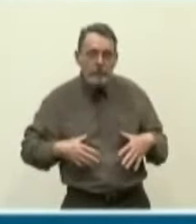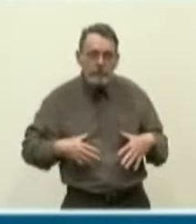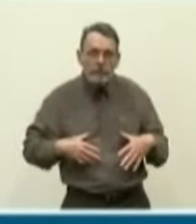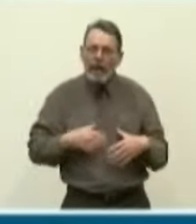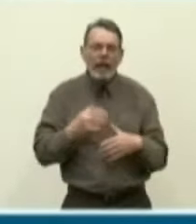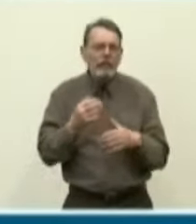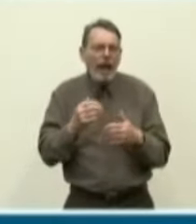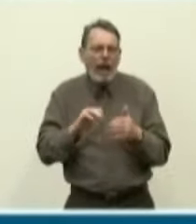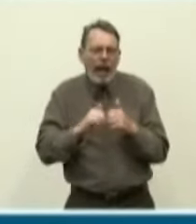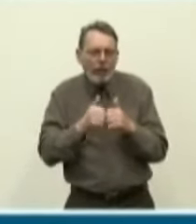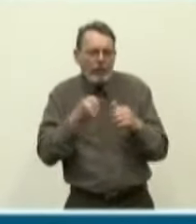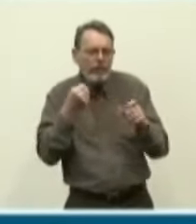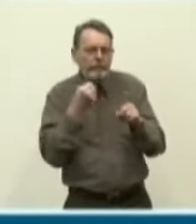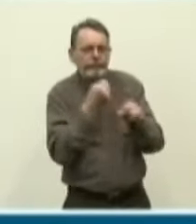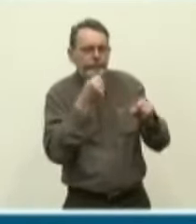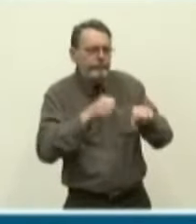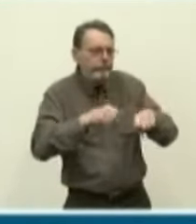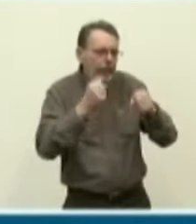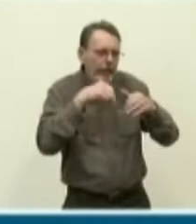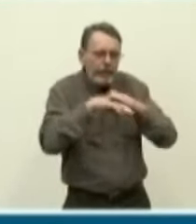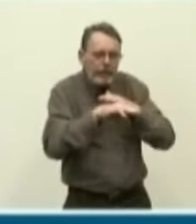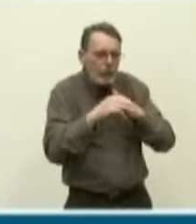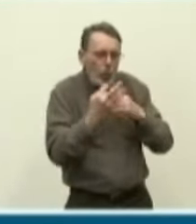into the vehicle?